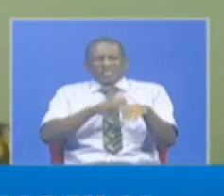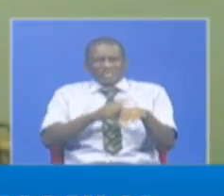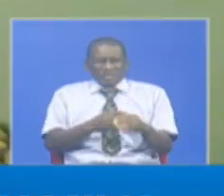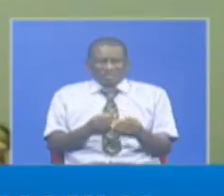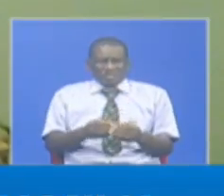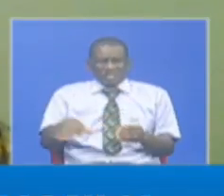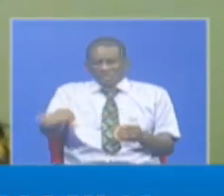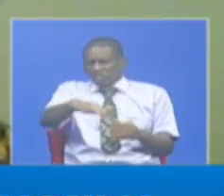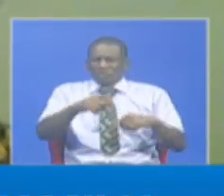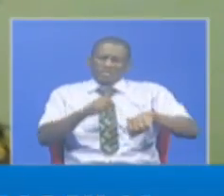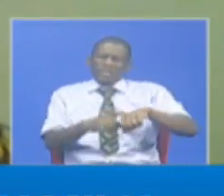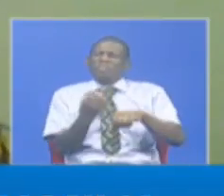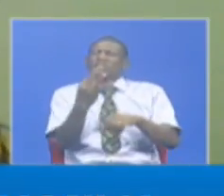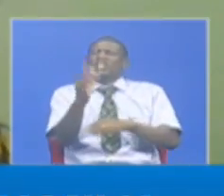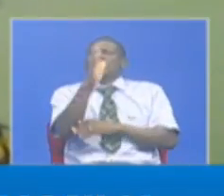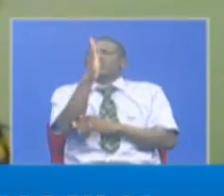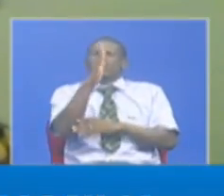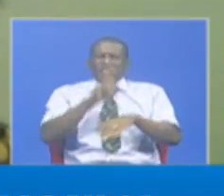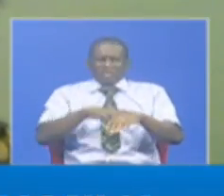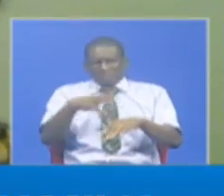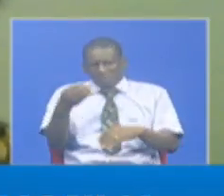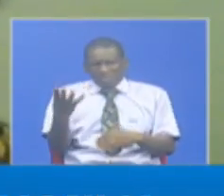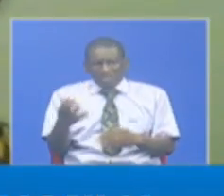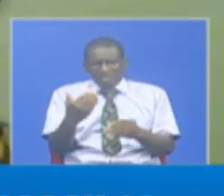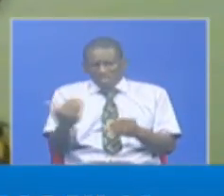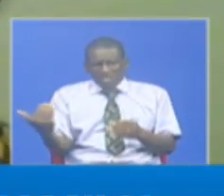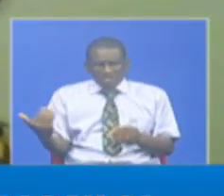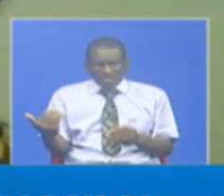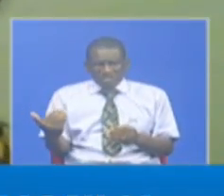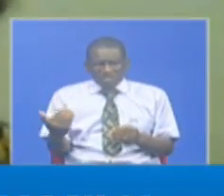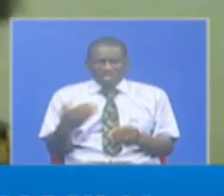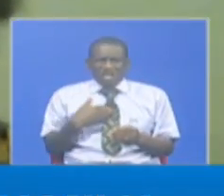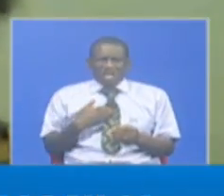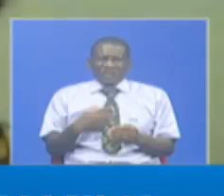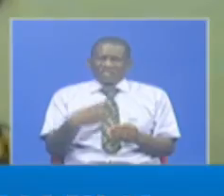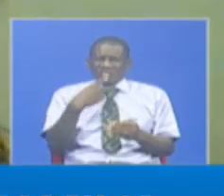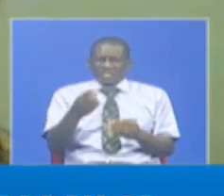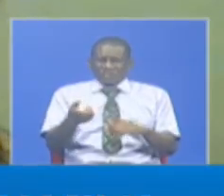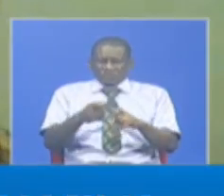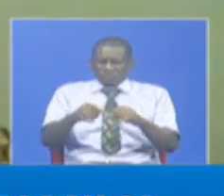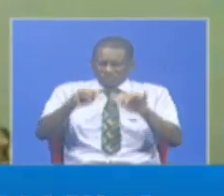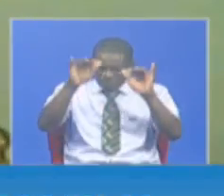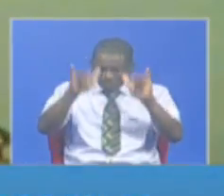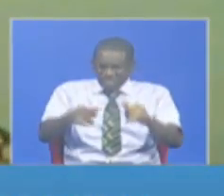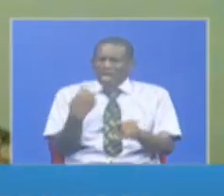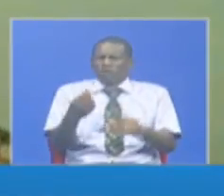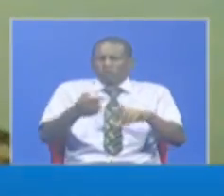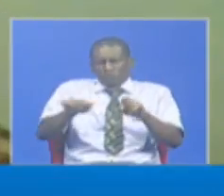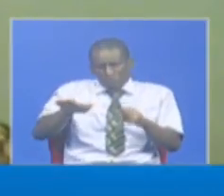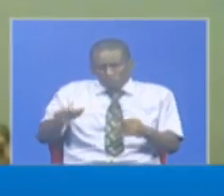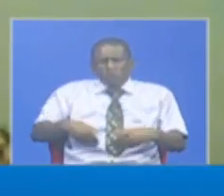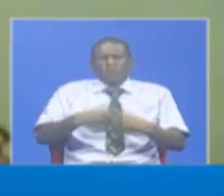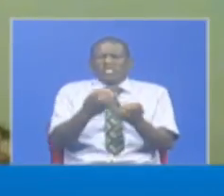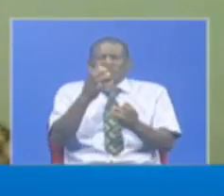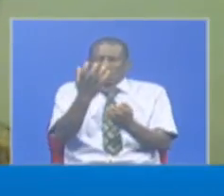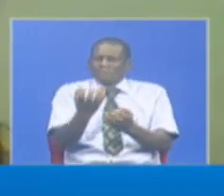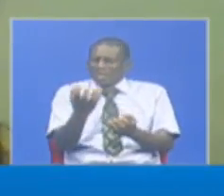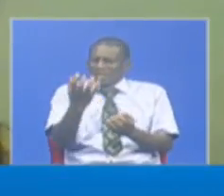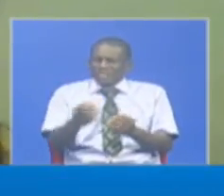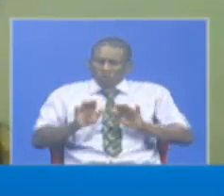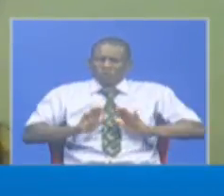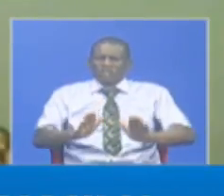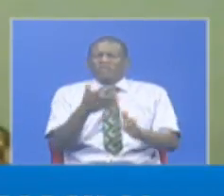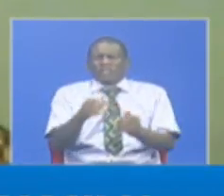about 3 o'clock in the afternoon, and I went, and the child had been alone and had stayed in the morning, since morning alone. I was given mandazi, had been left there together with